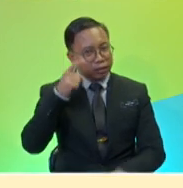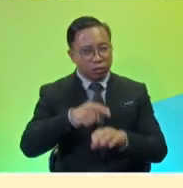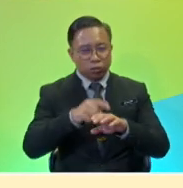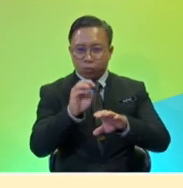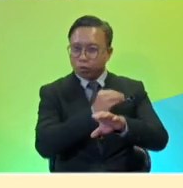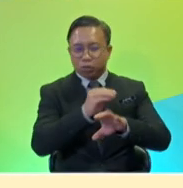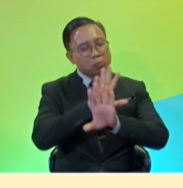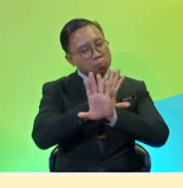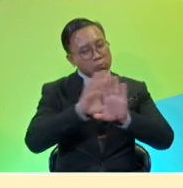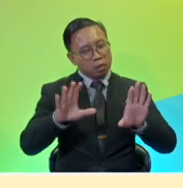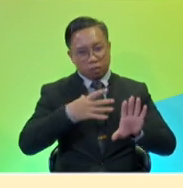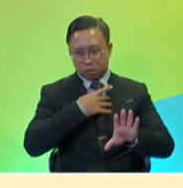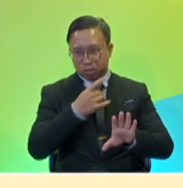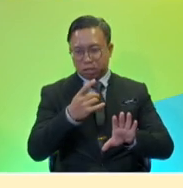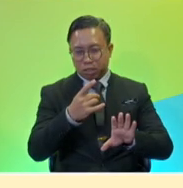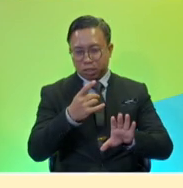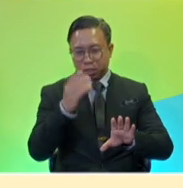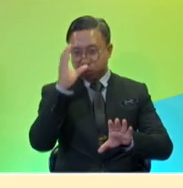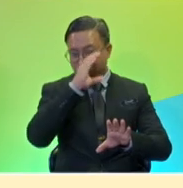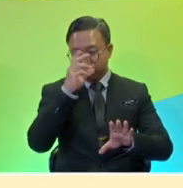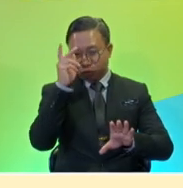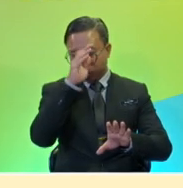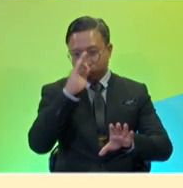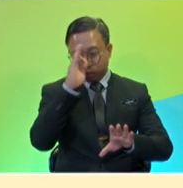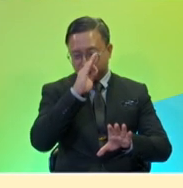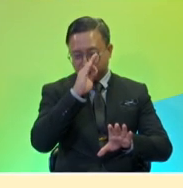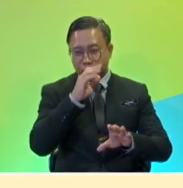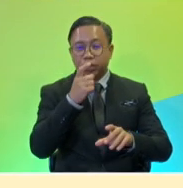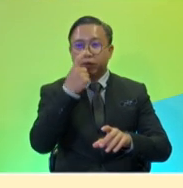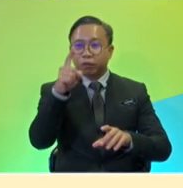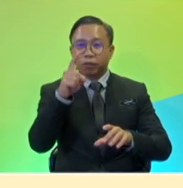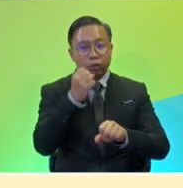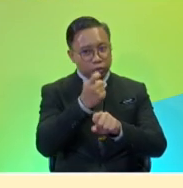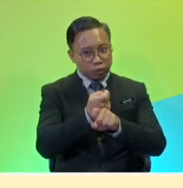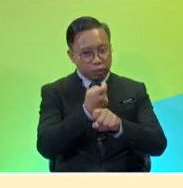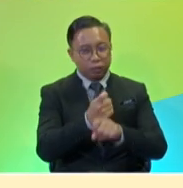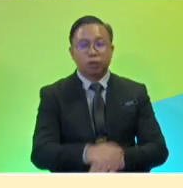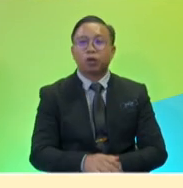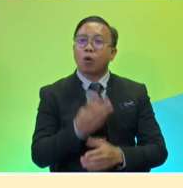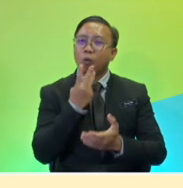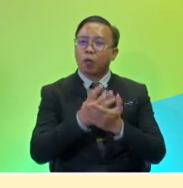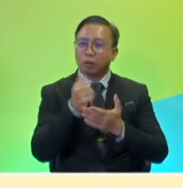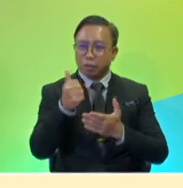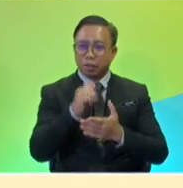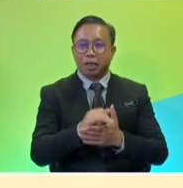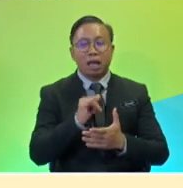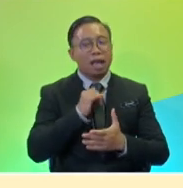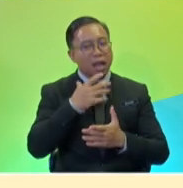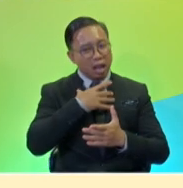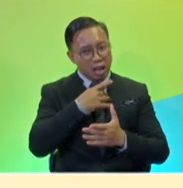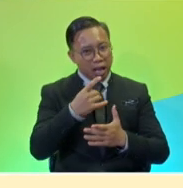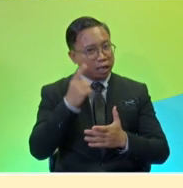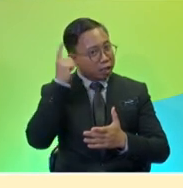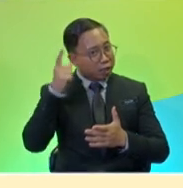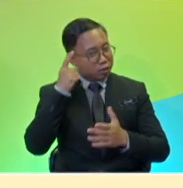but dislike looking for shells. Very good, Raksha. Well done. Right? I like listening to music but dislike